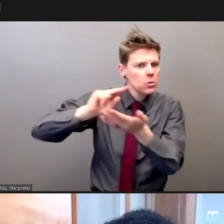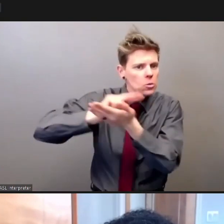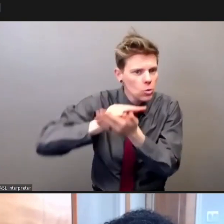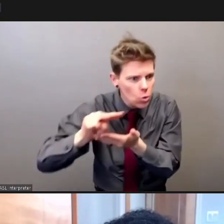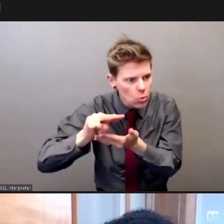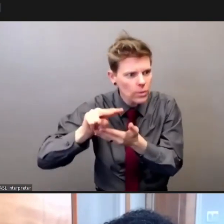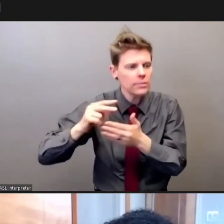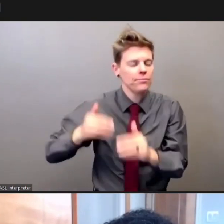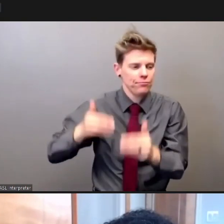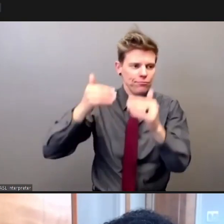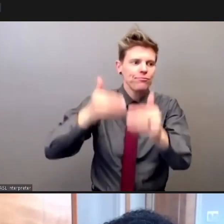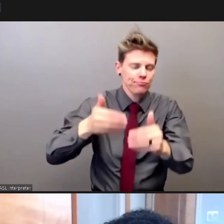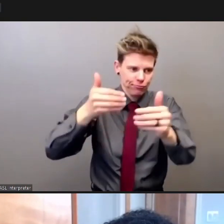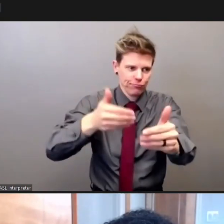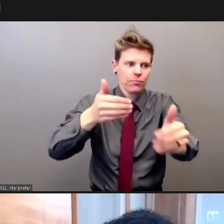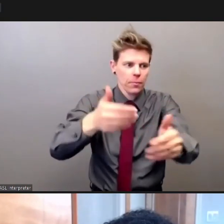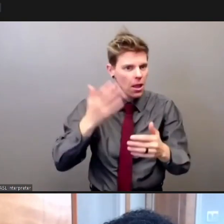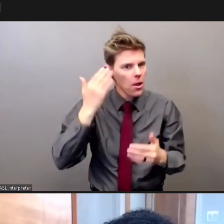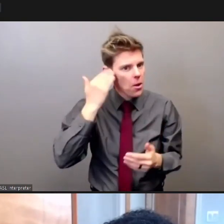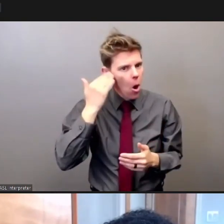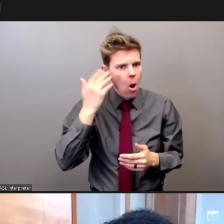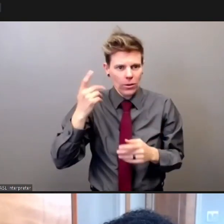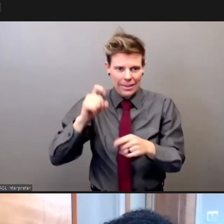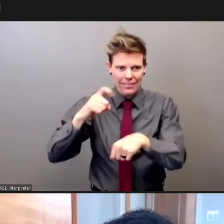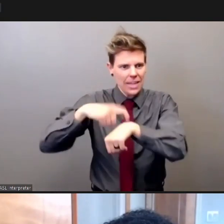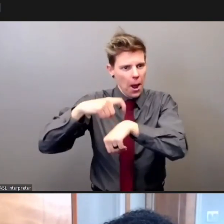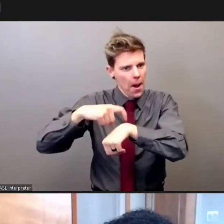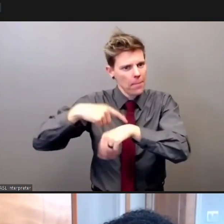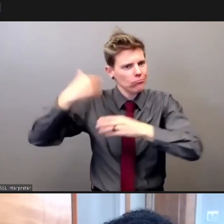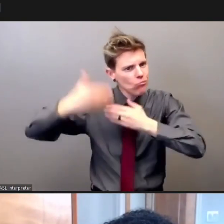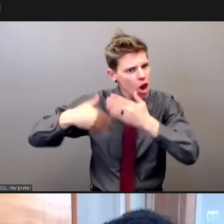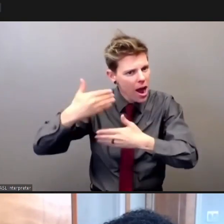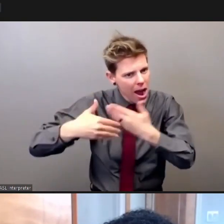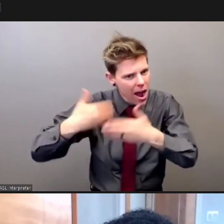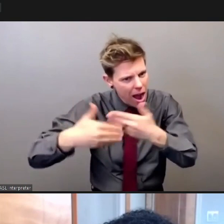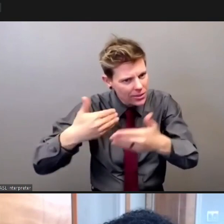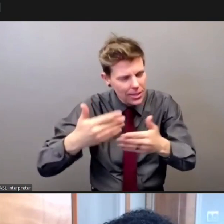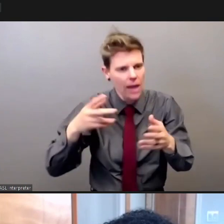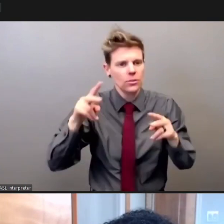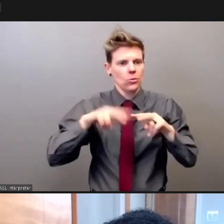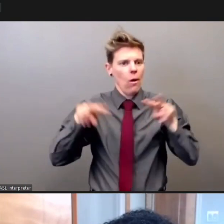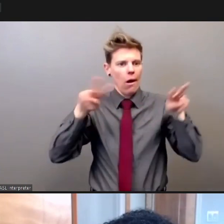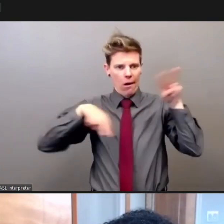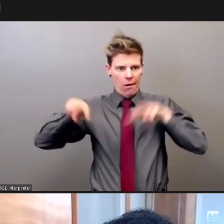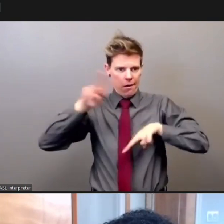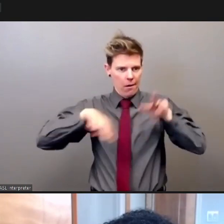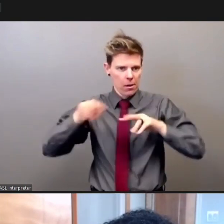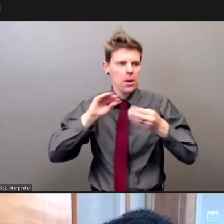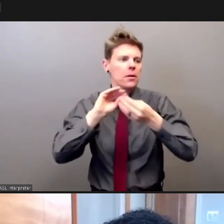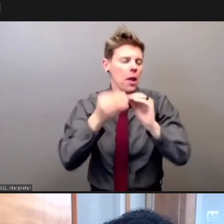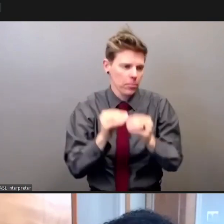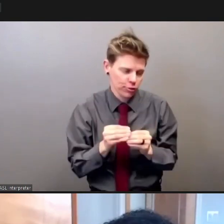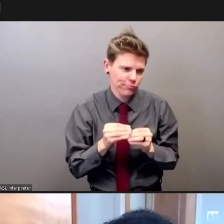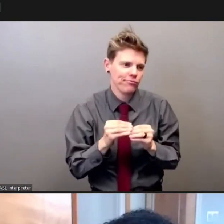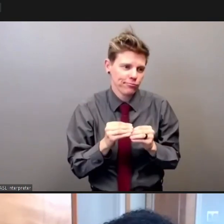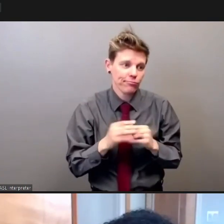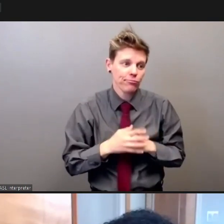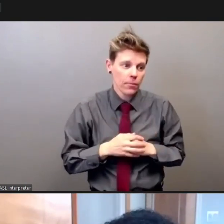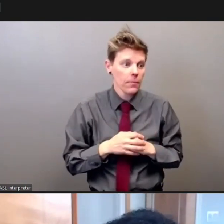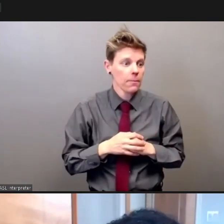that 2 weeks worth of information is important. And I think, as the governor pointed out, there are things communities can do